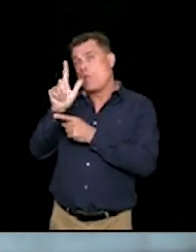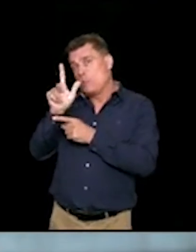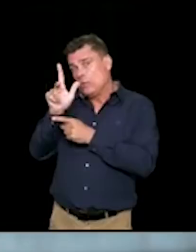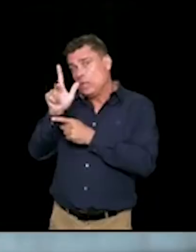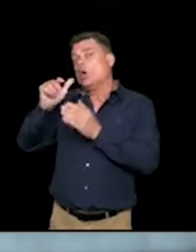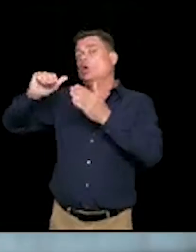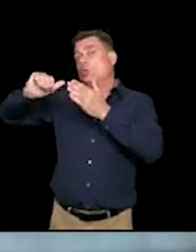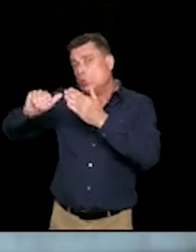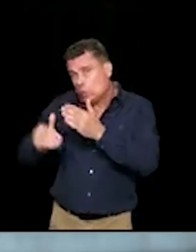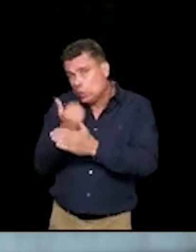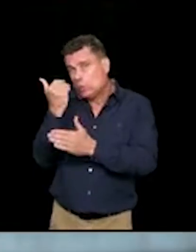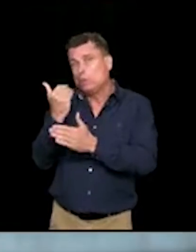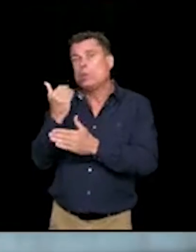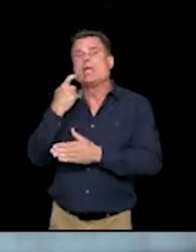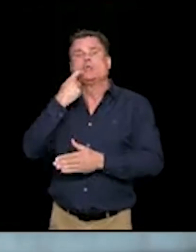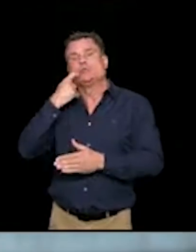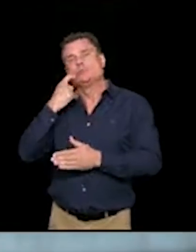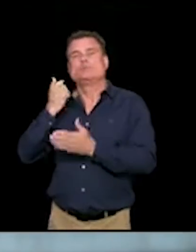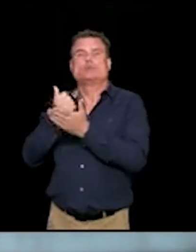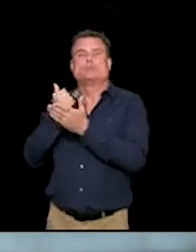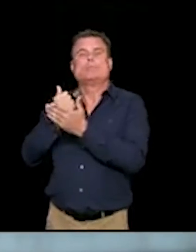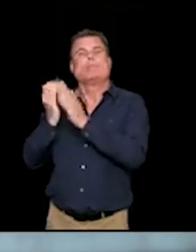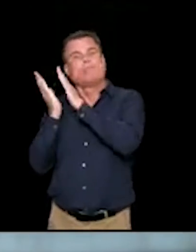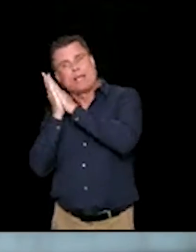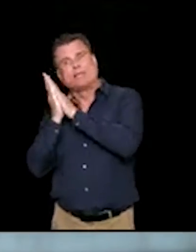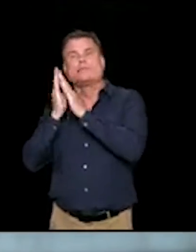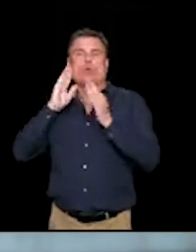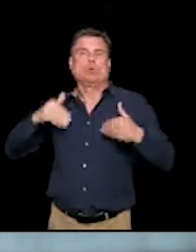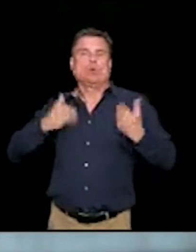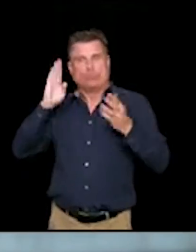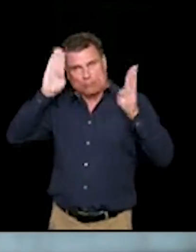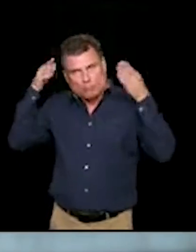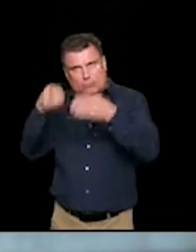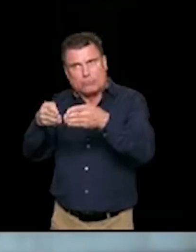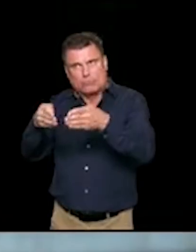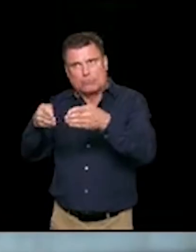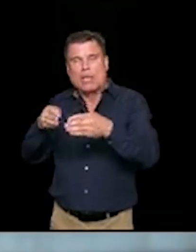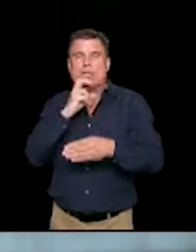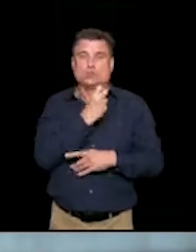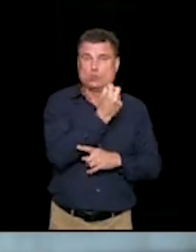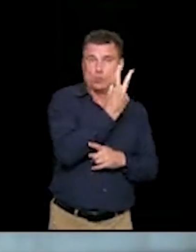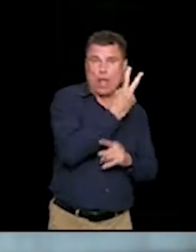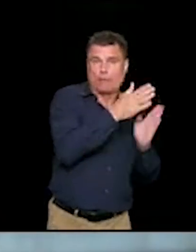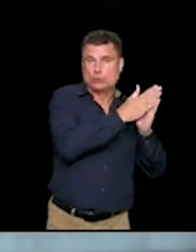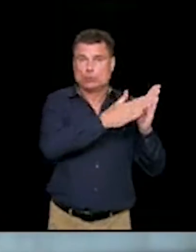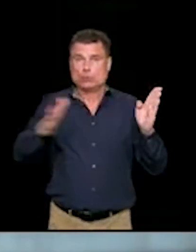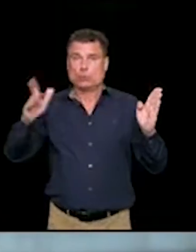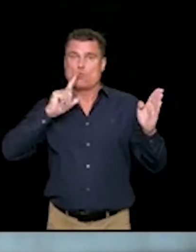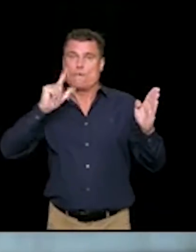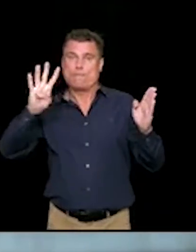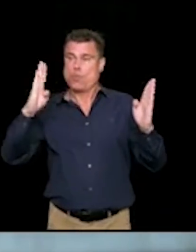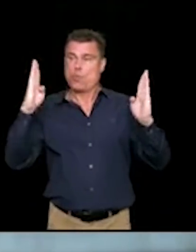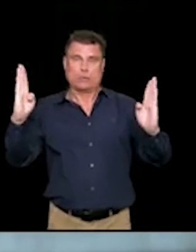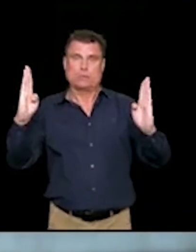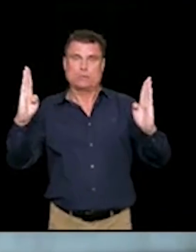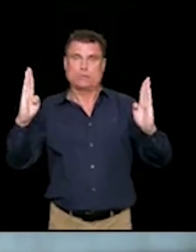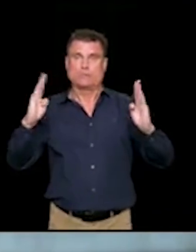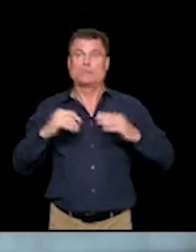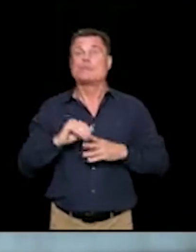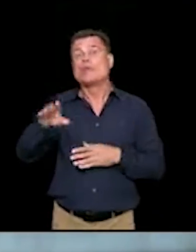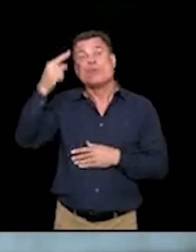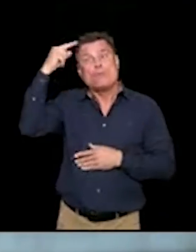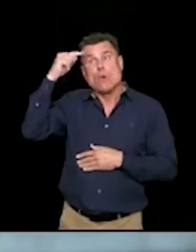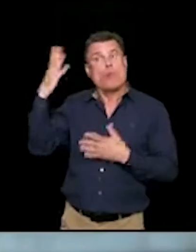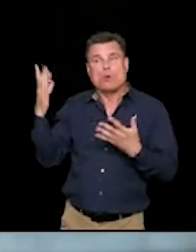to fund 123 new addiction treatment beds for youth and young adults aged 12 to 24.